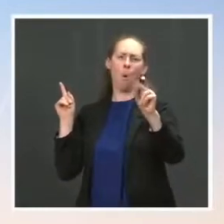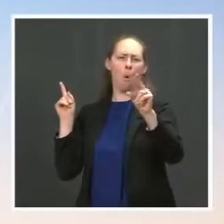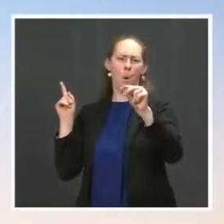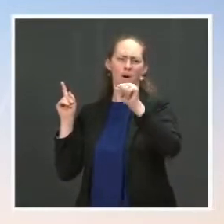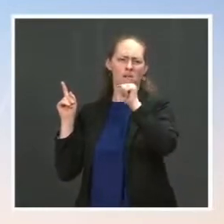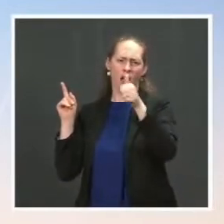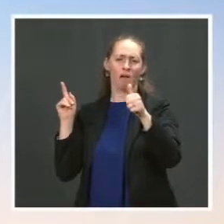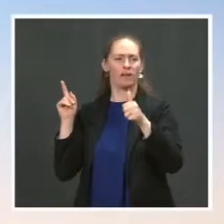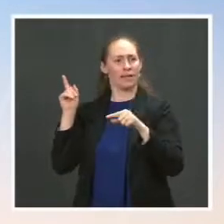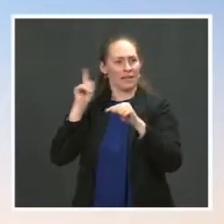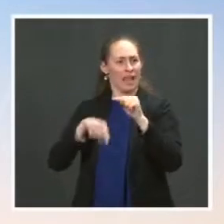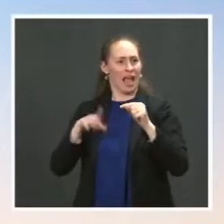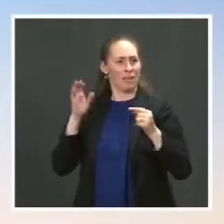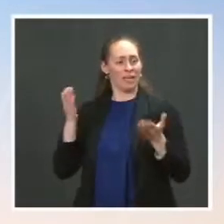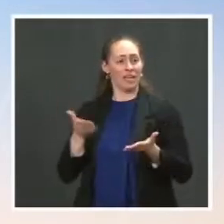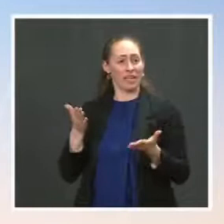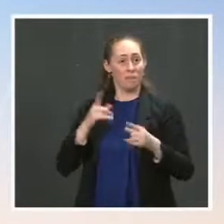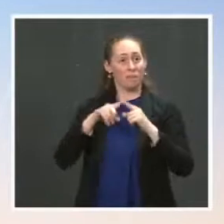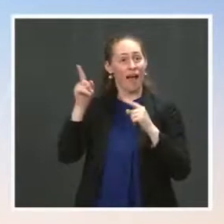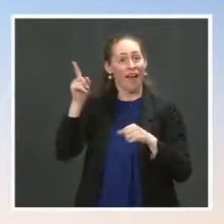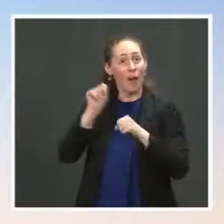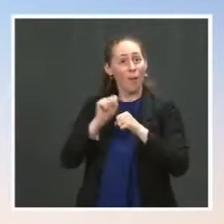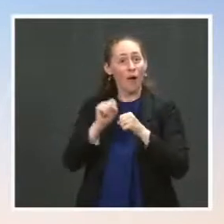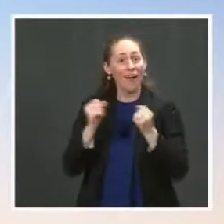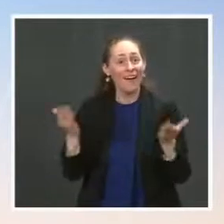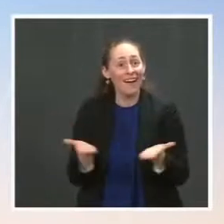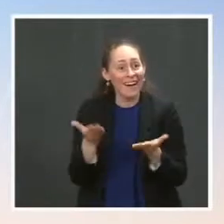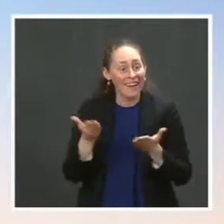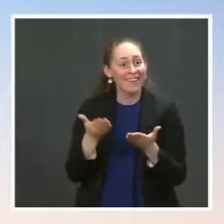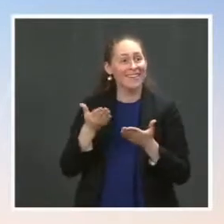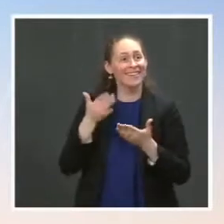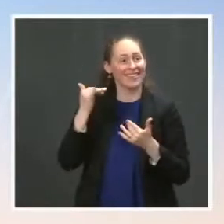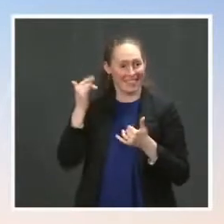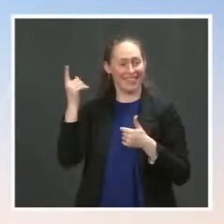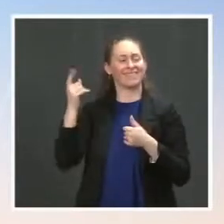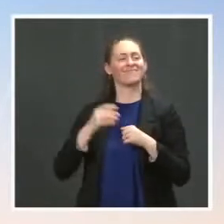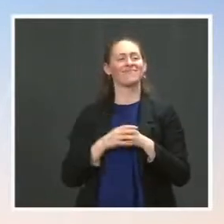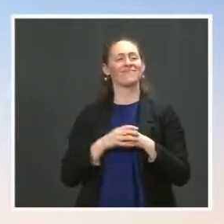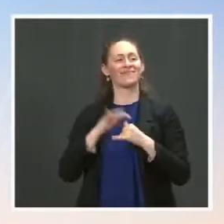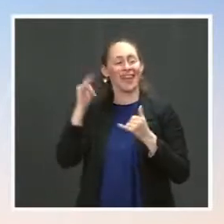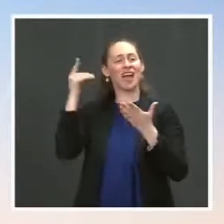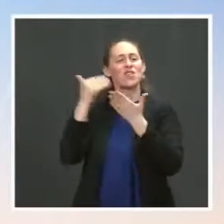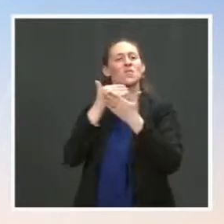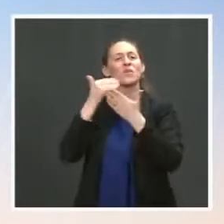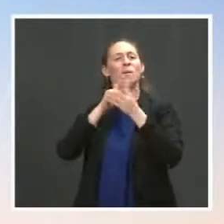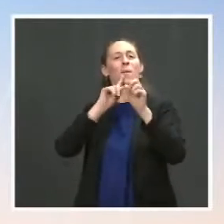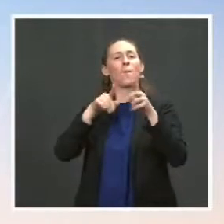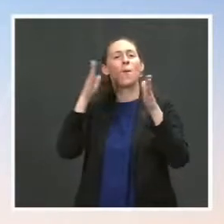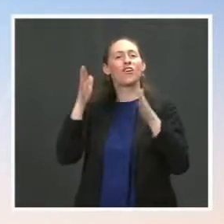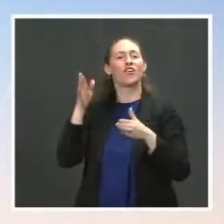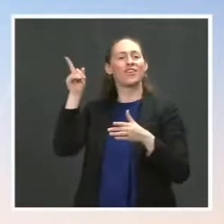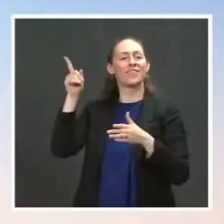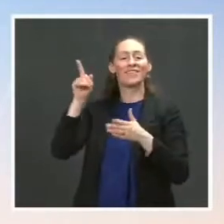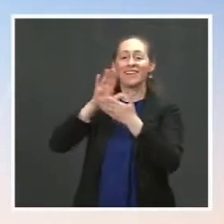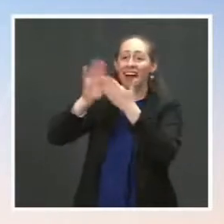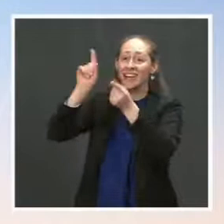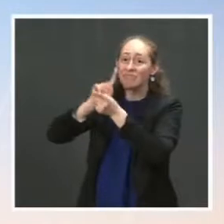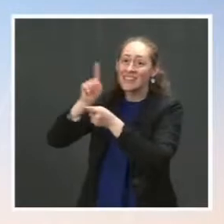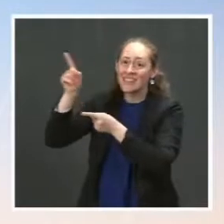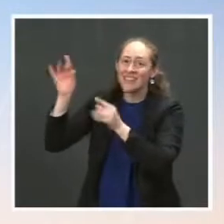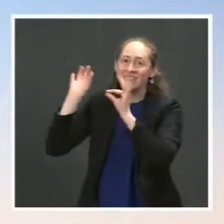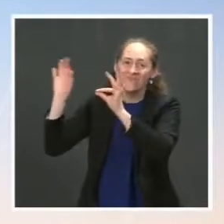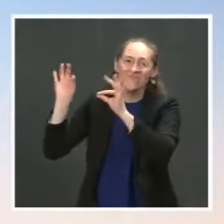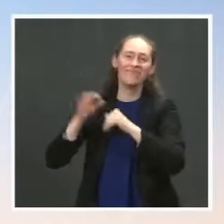way. So thank you for reminding me because I was going to walk off. Hello, it's very nice to meet you. Thanks for, and you are from